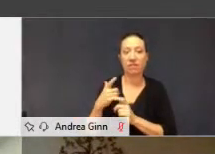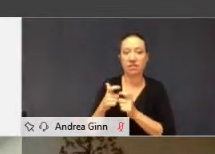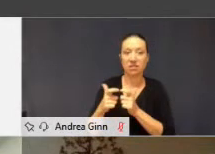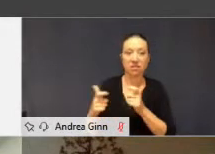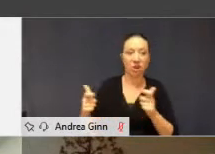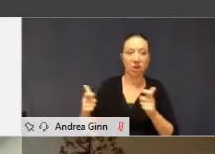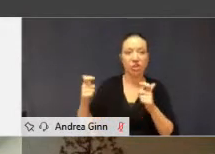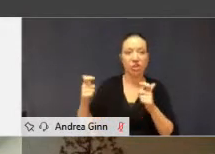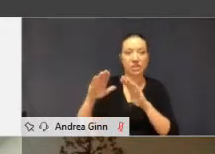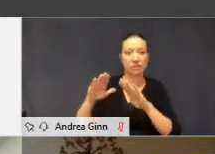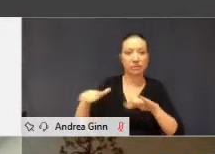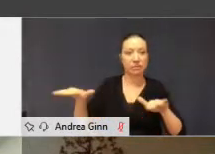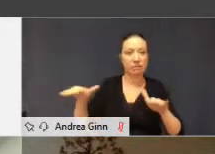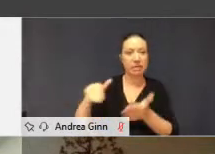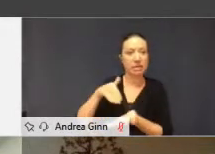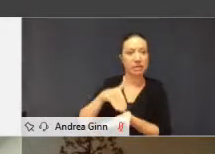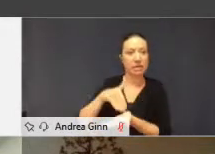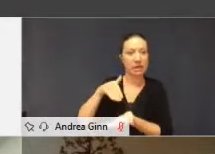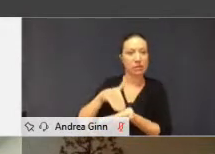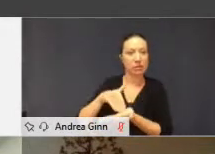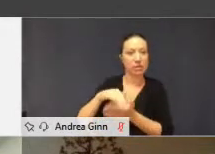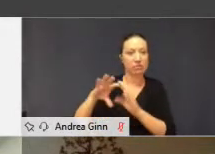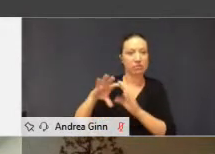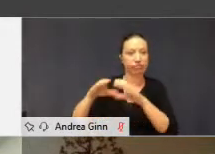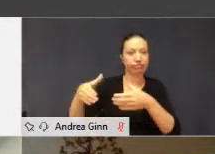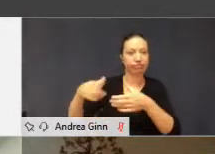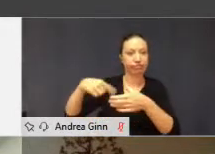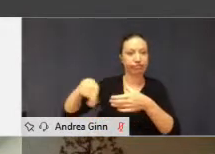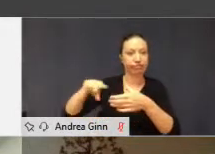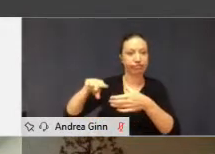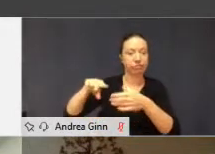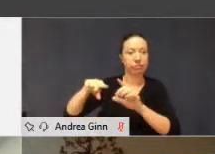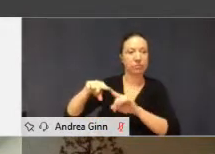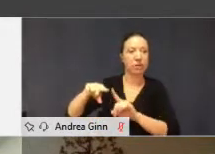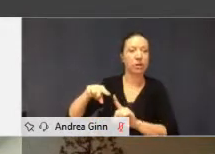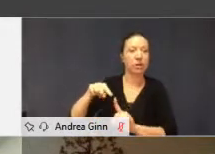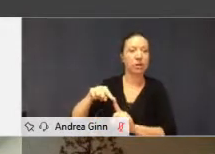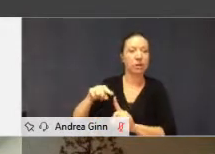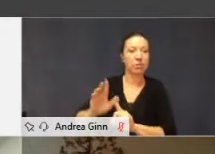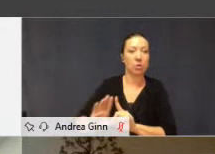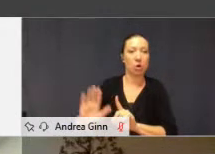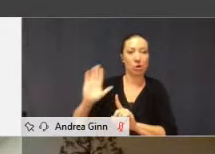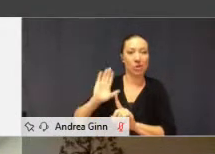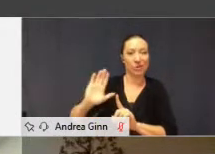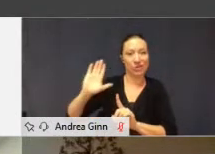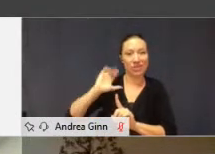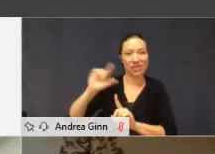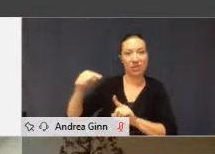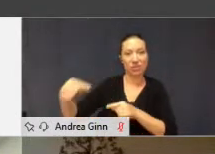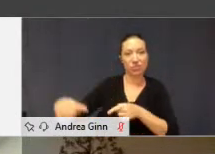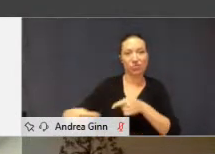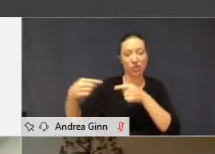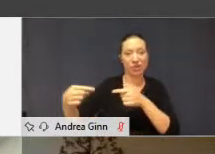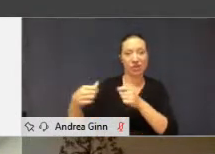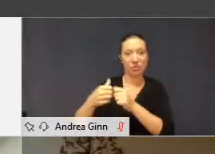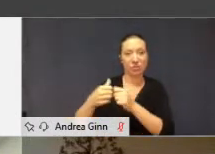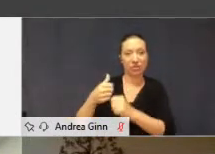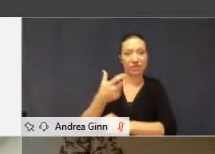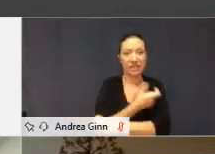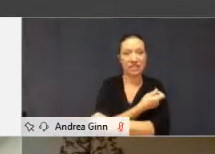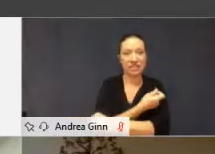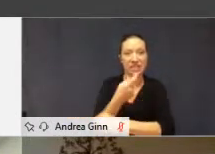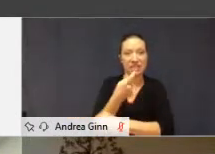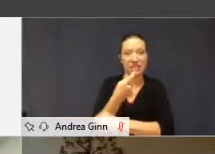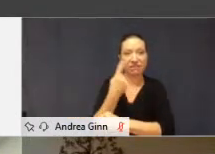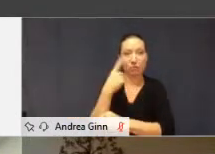this quadrant. Earlier this year, they had a difficulty with vaccines that they give